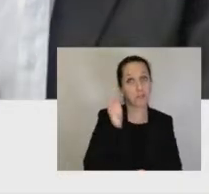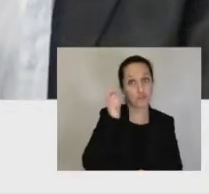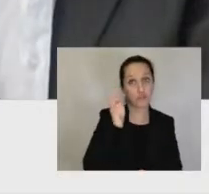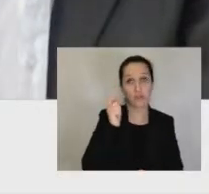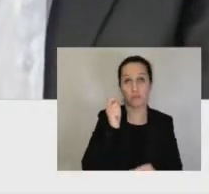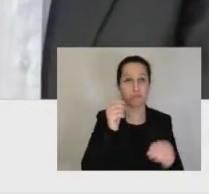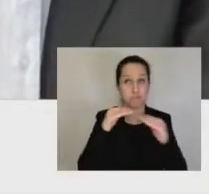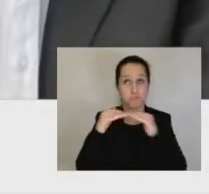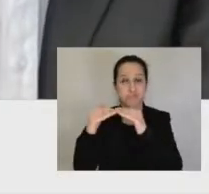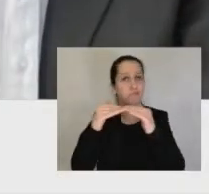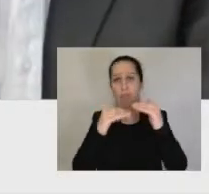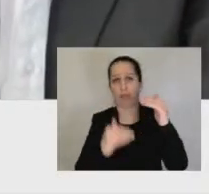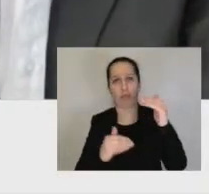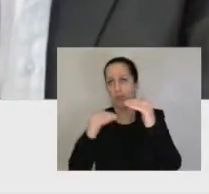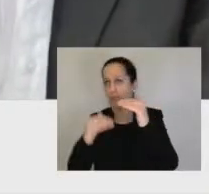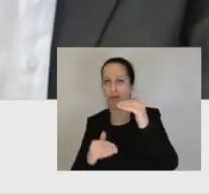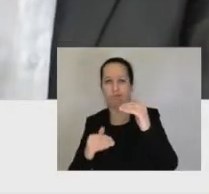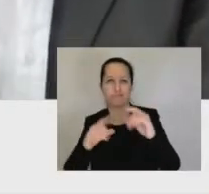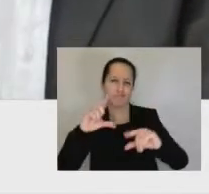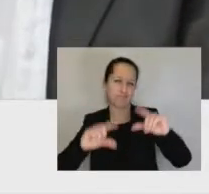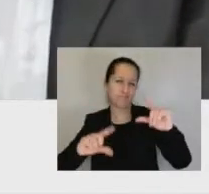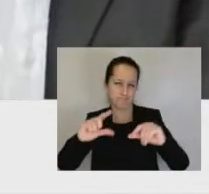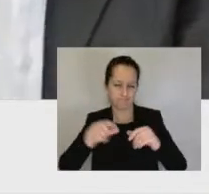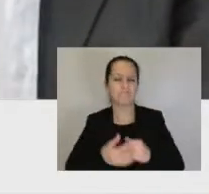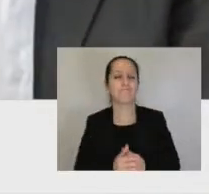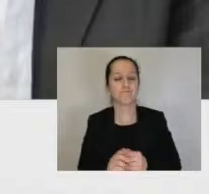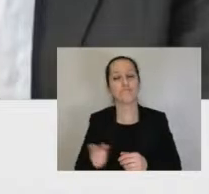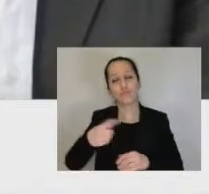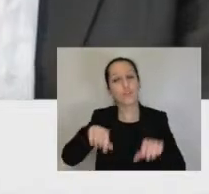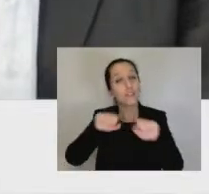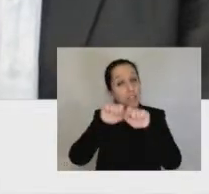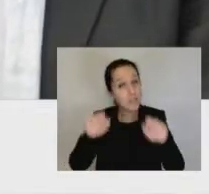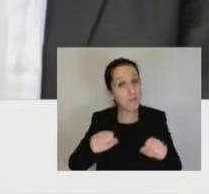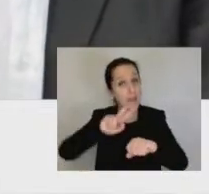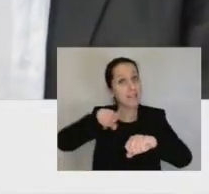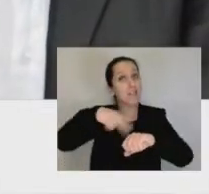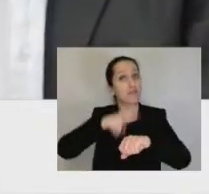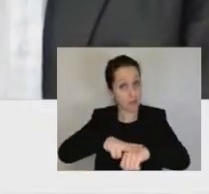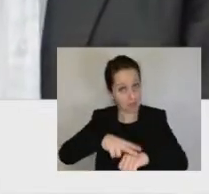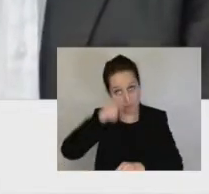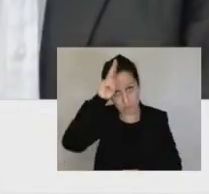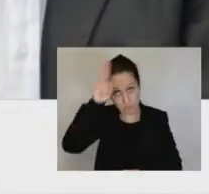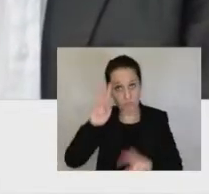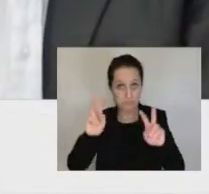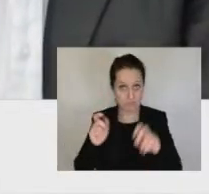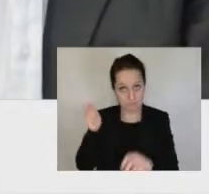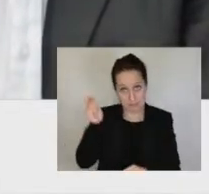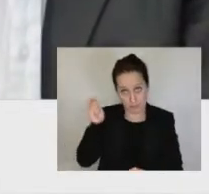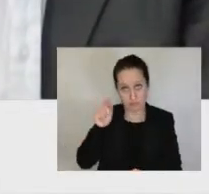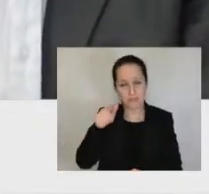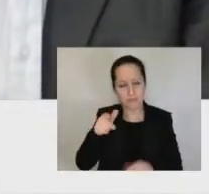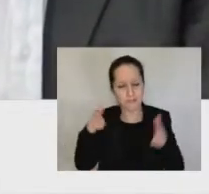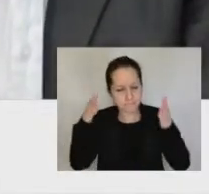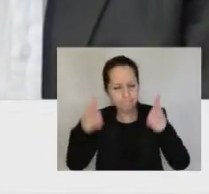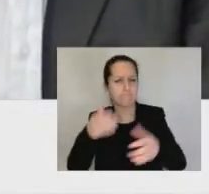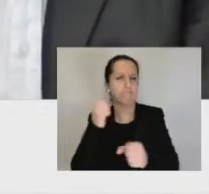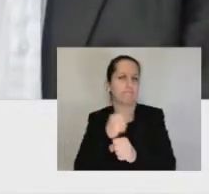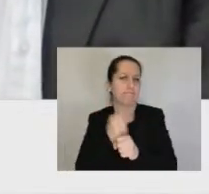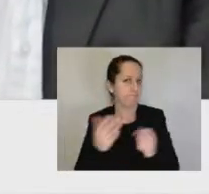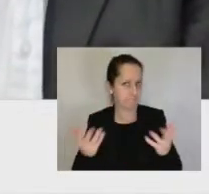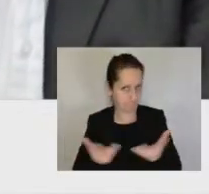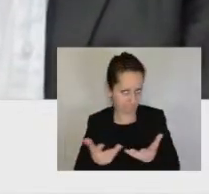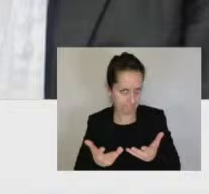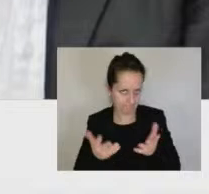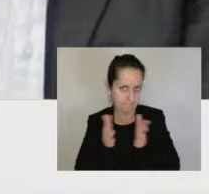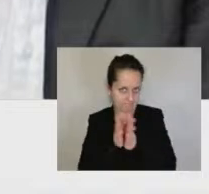with some key components that will also refer to what we are doing from within the national pension system. First, I would like